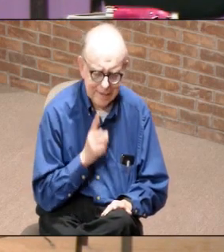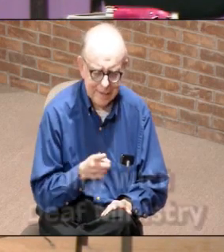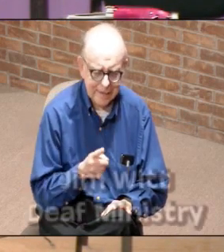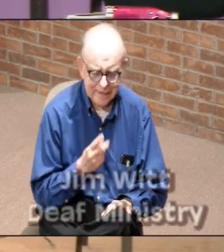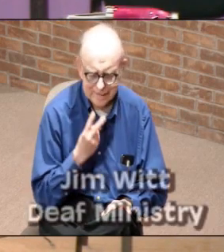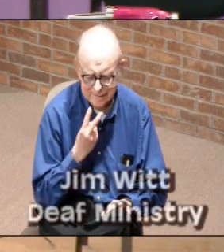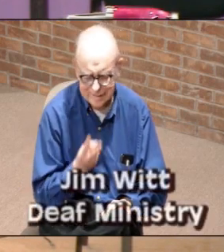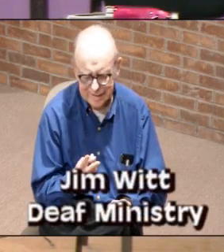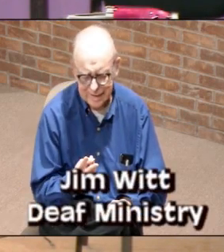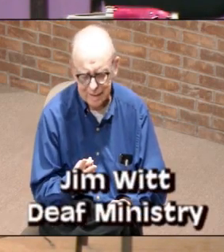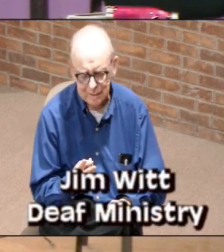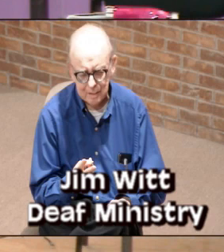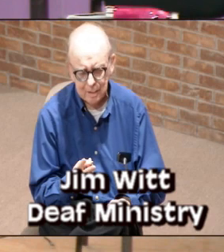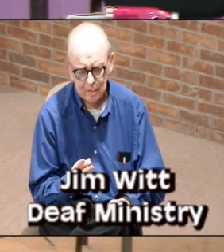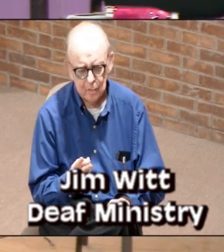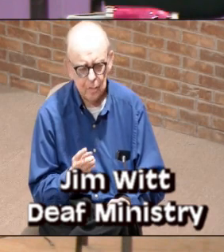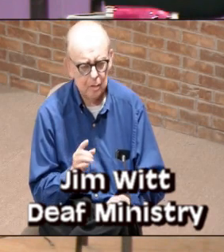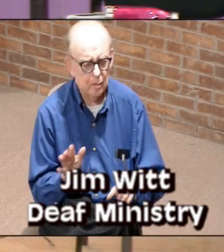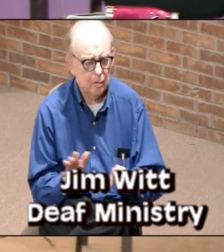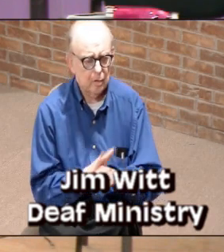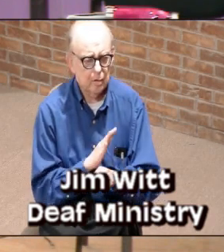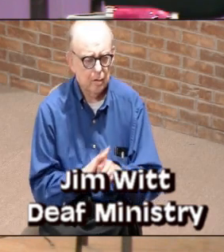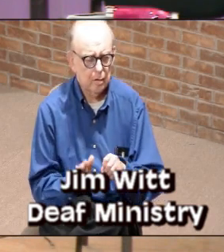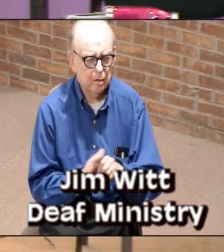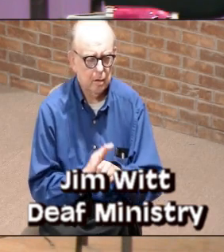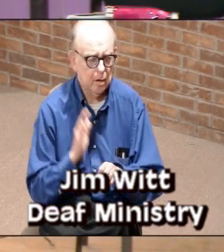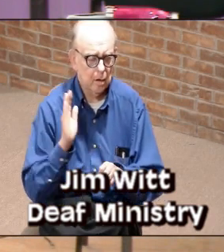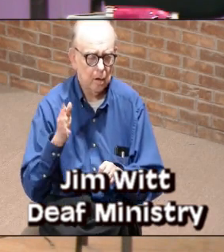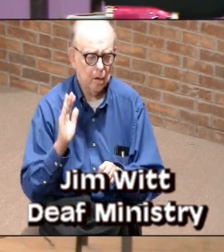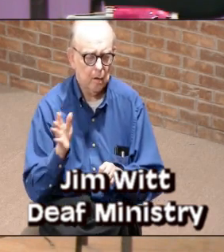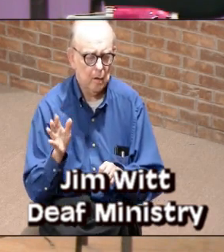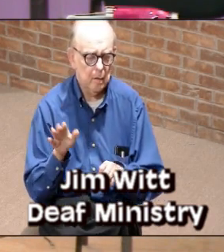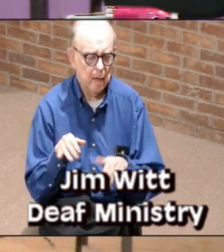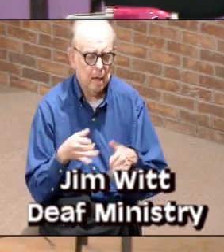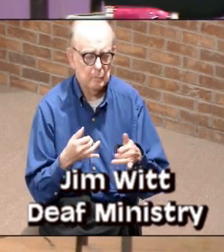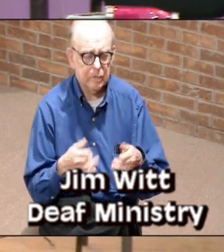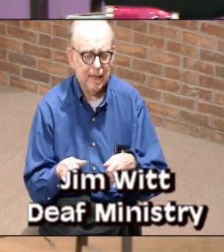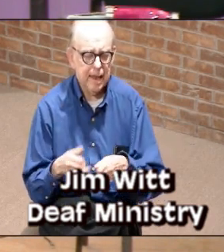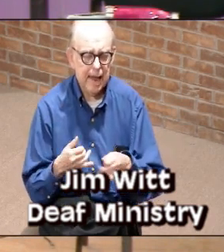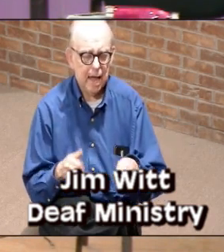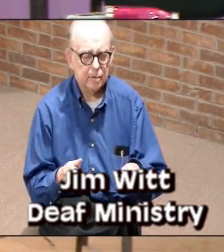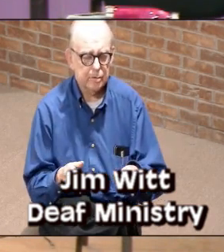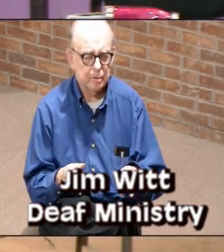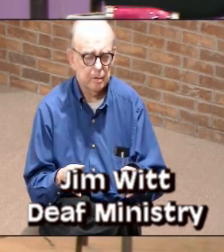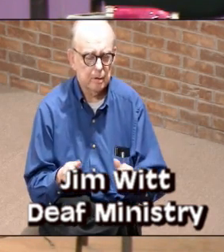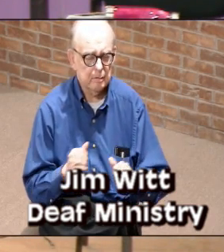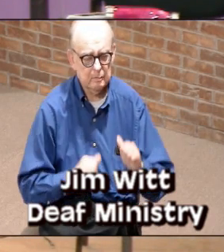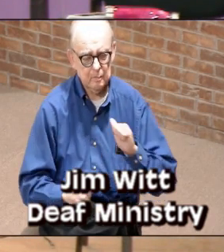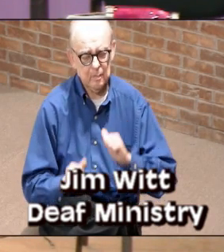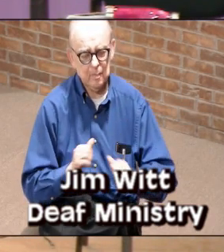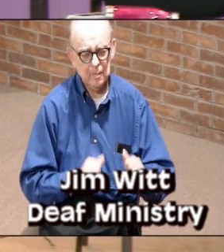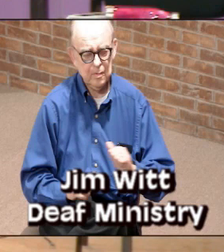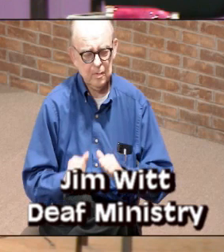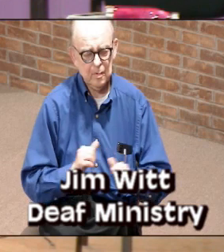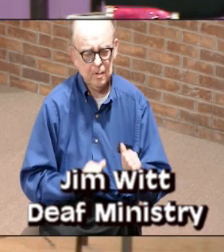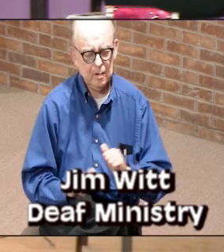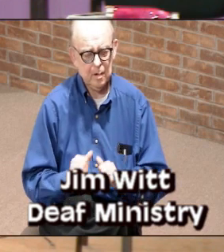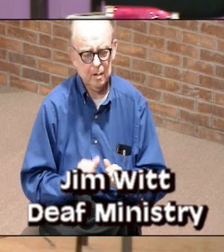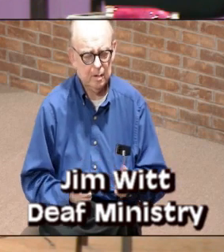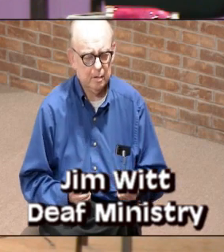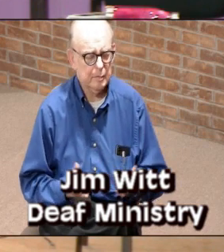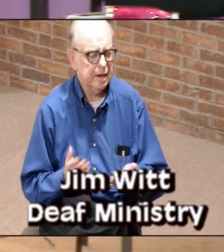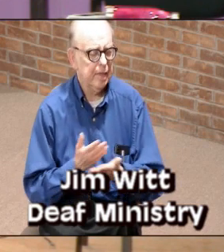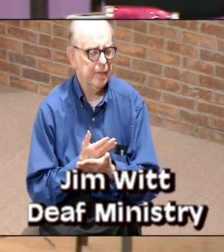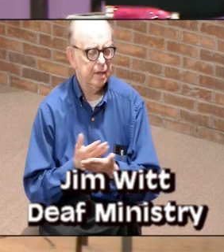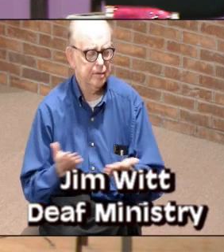to see this whole sermon played out in front of us. And a lot